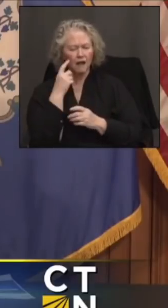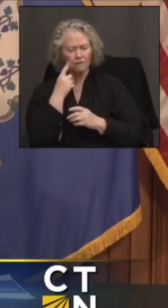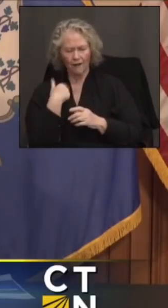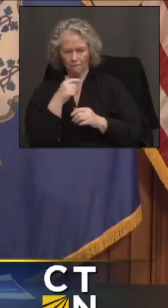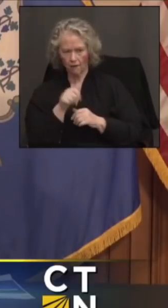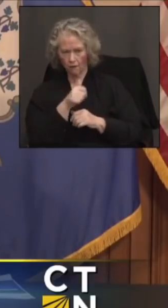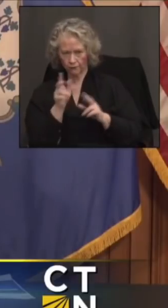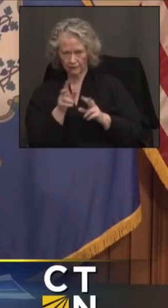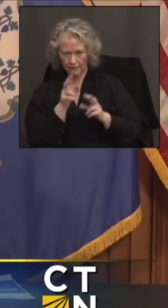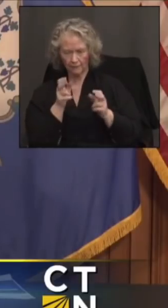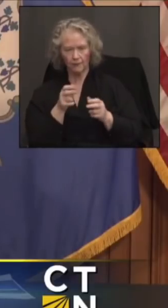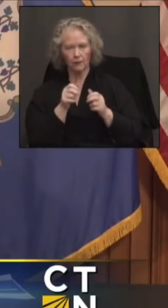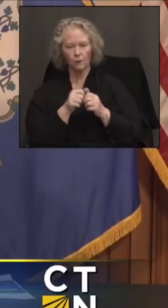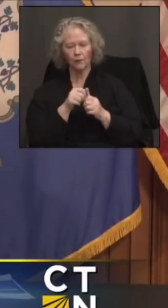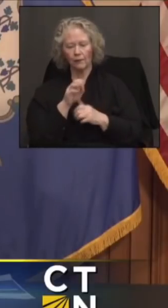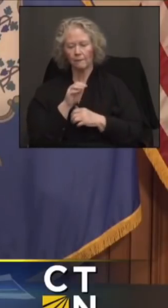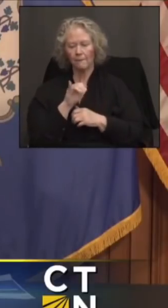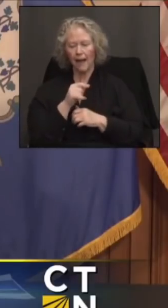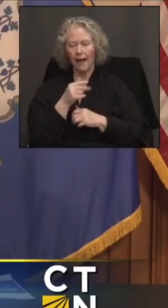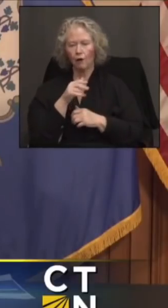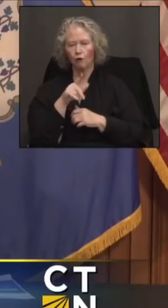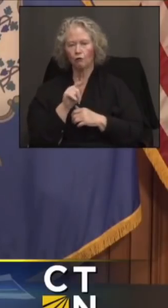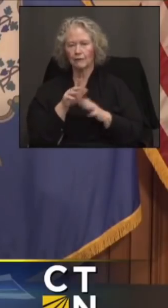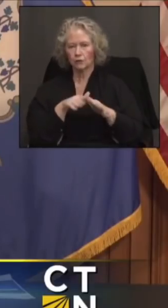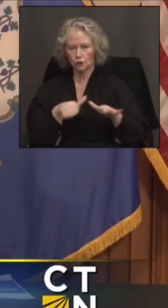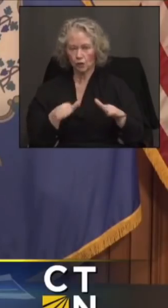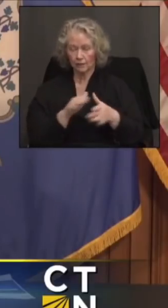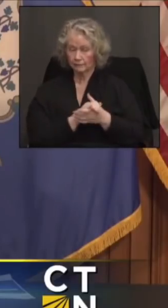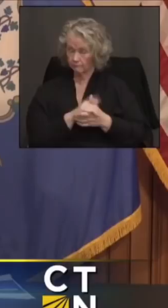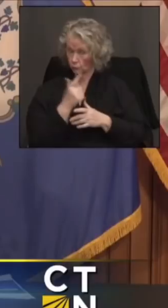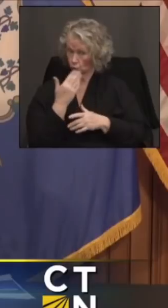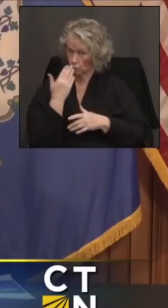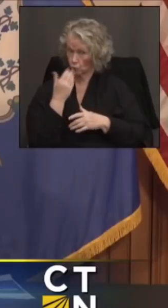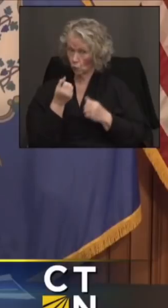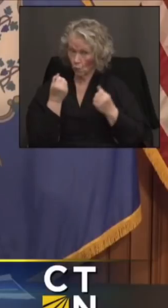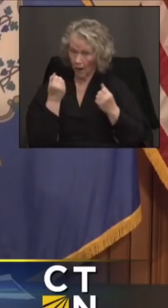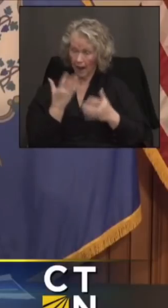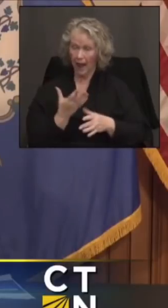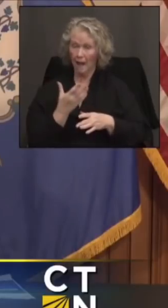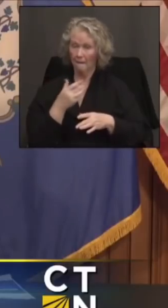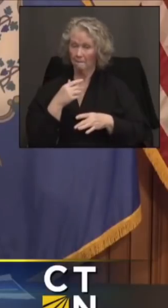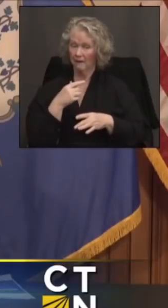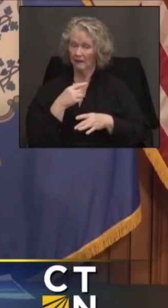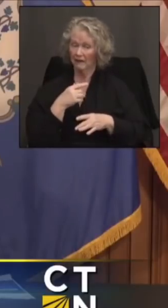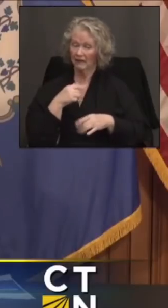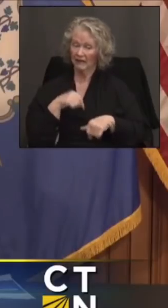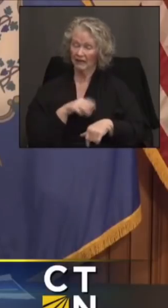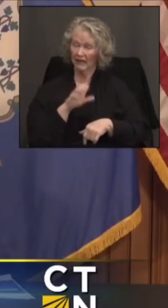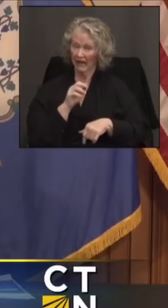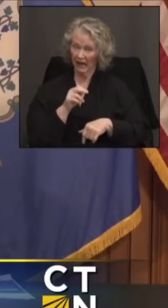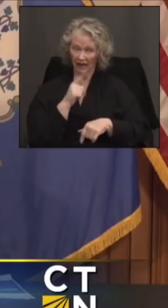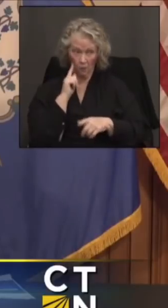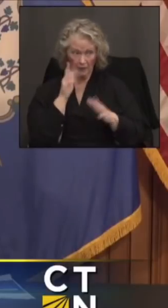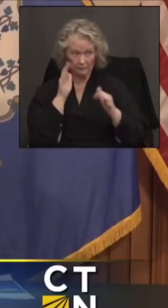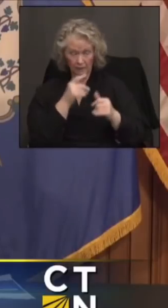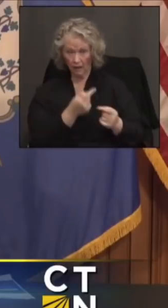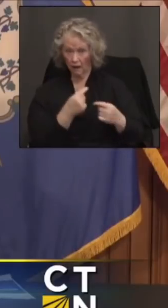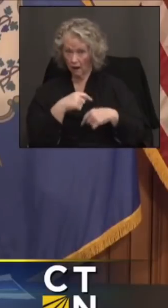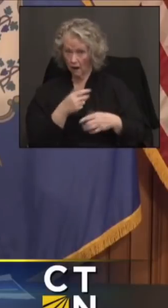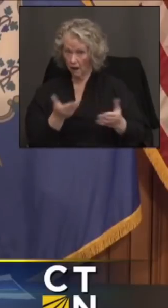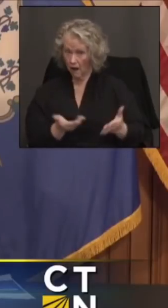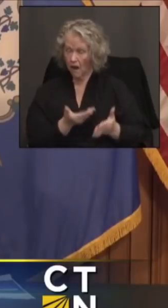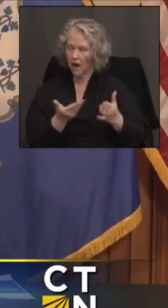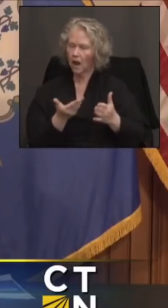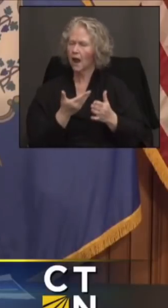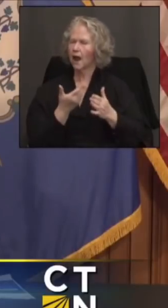topic regarding the migrant children, do you know how many Connecticut can expect to come to the state? How many more? And then do you